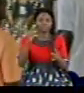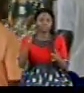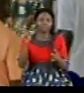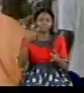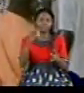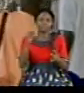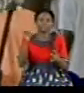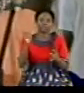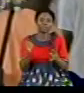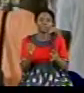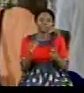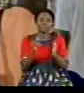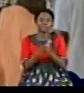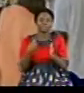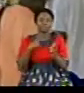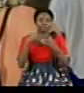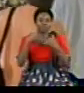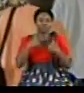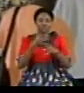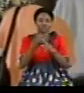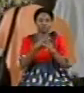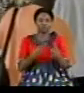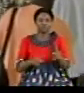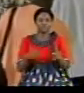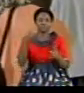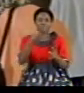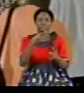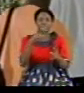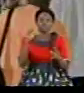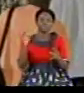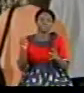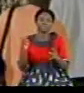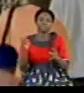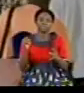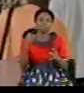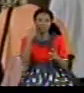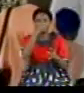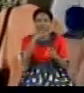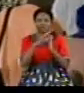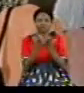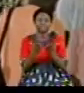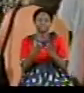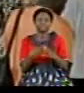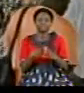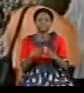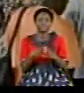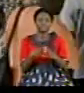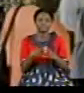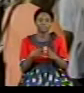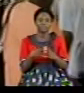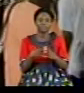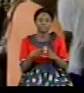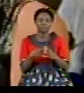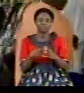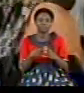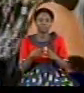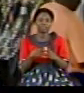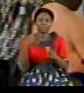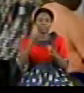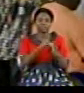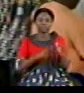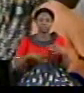Facebook, where Obadi Allison wrote, "The Lord healed me of painful boil and terrible waist